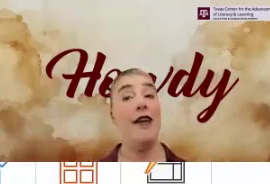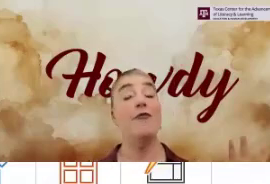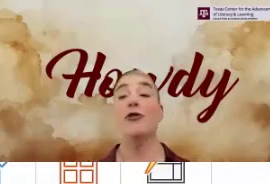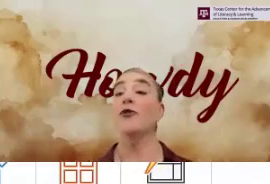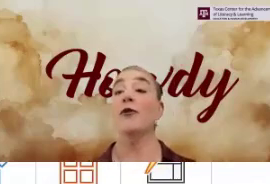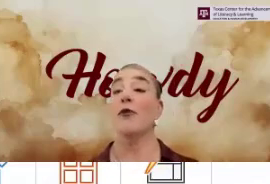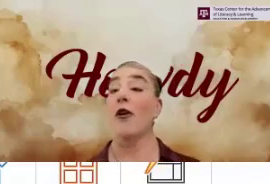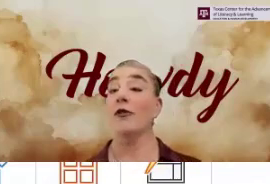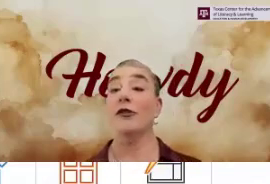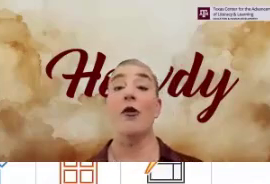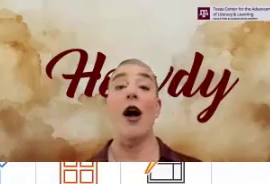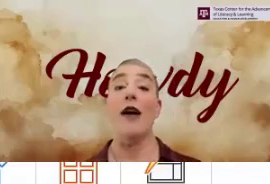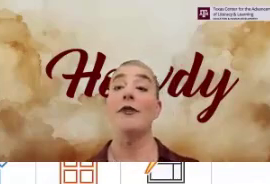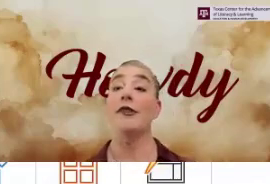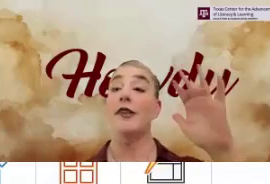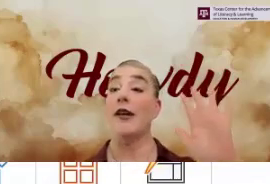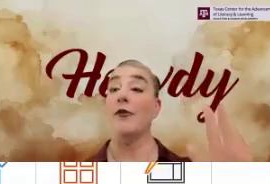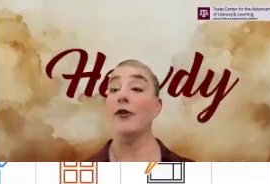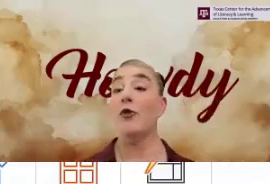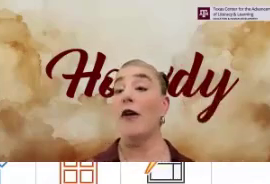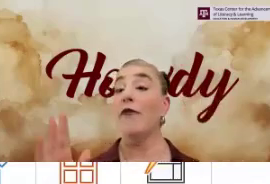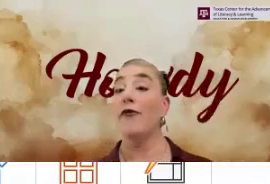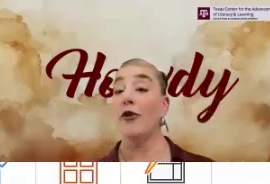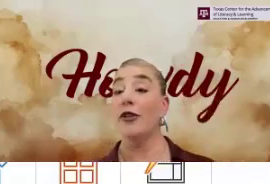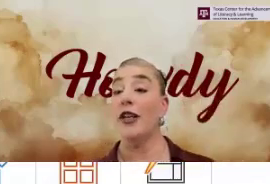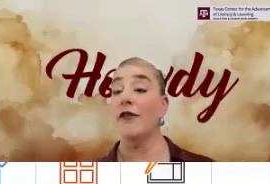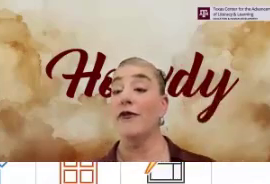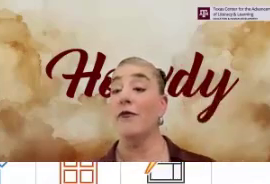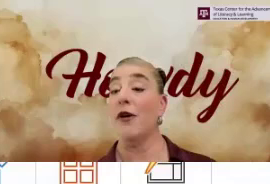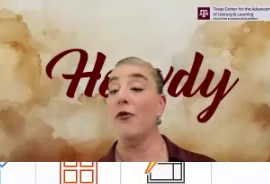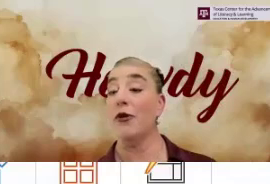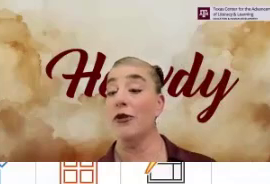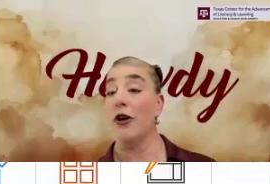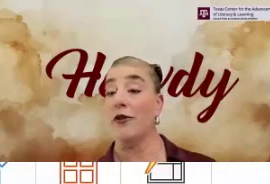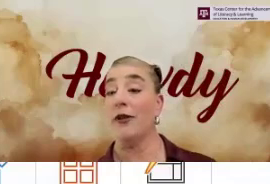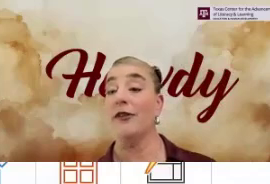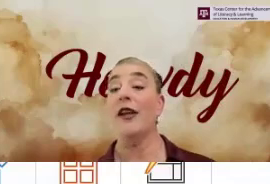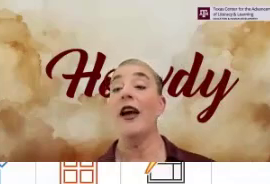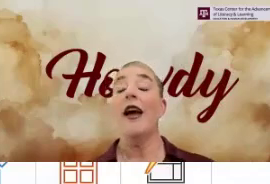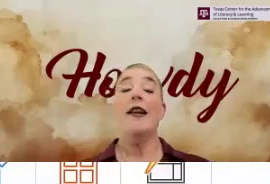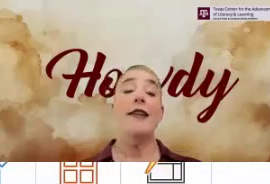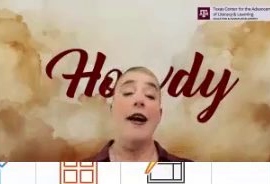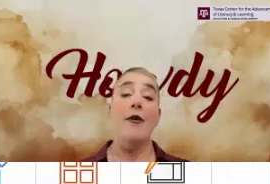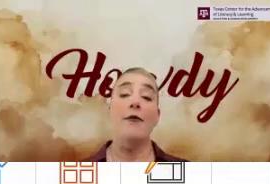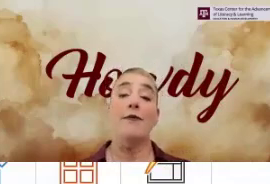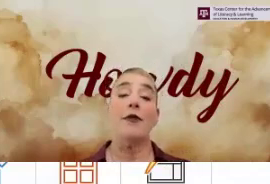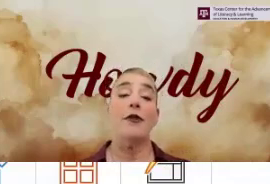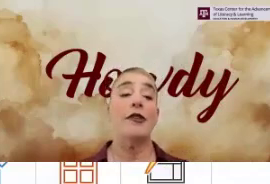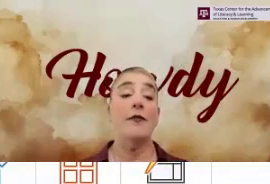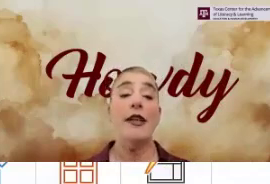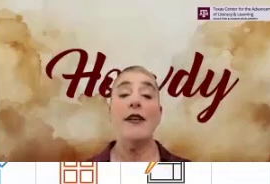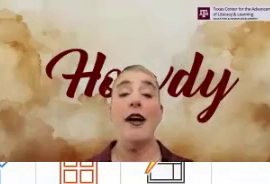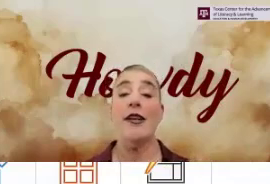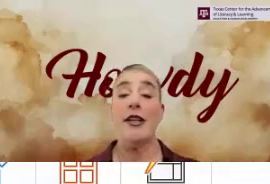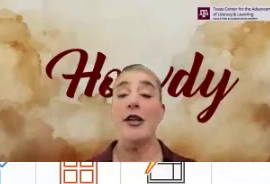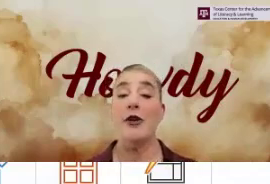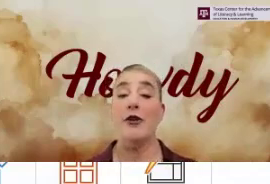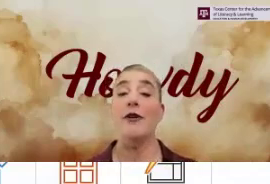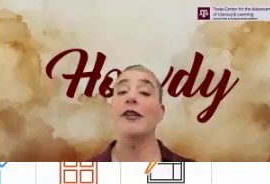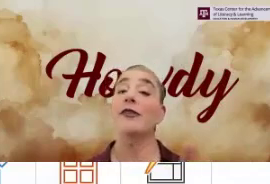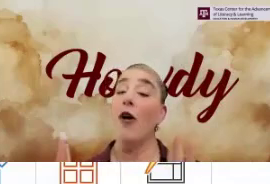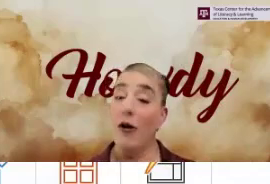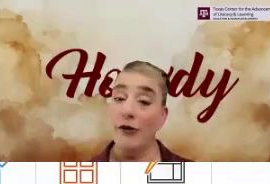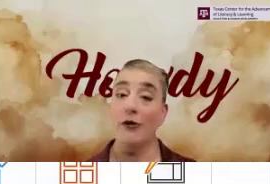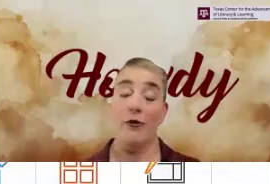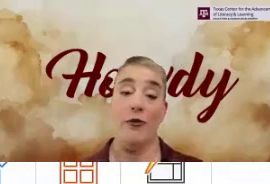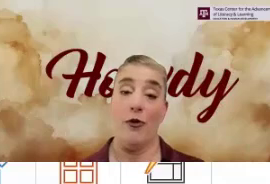which I've been doing wrong. So I've been staying with 12 and 14 for my Word documents. Now, something not